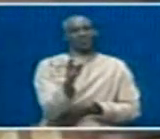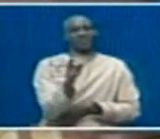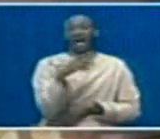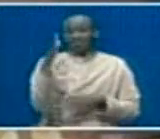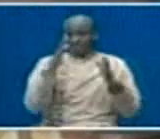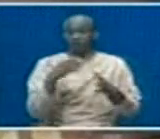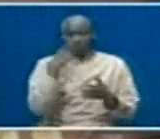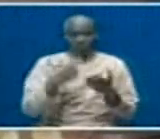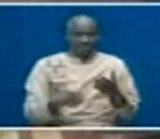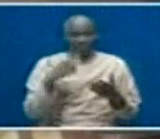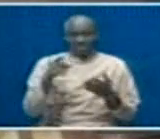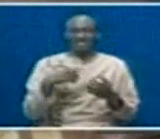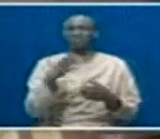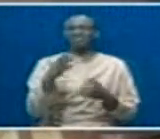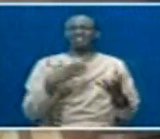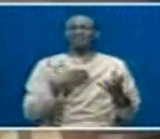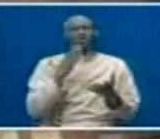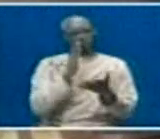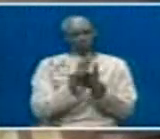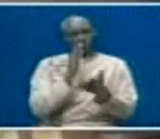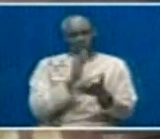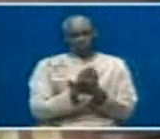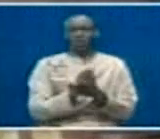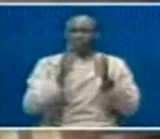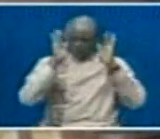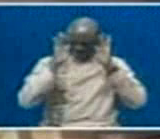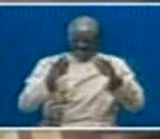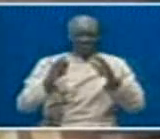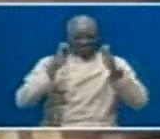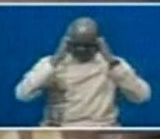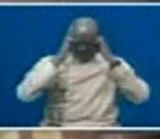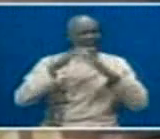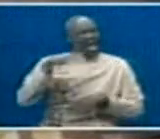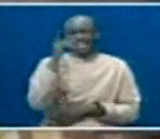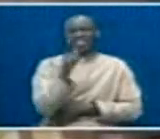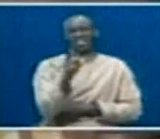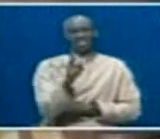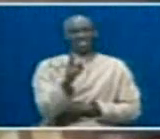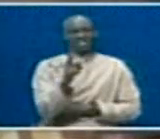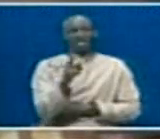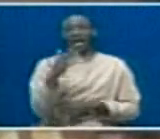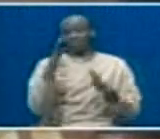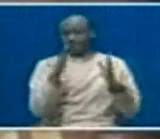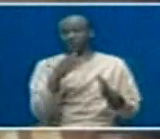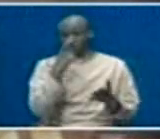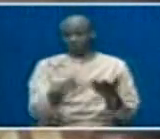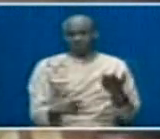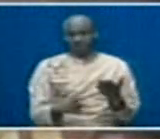Sharif says, one of the charismatic and iconic Muslim scholars, Professor Ali. Robert Muirori says,